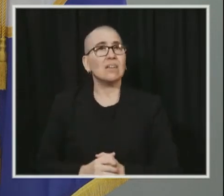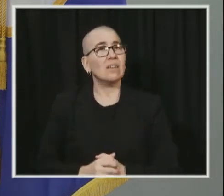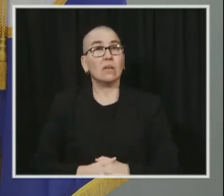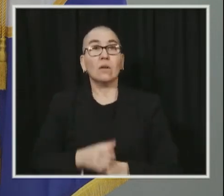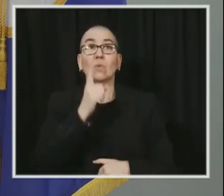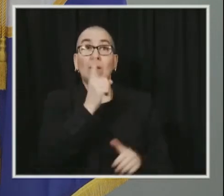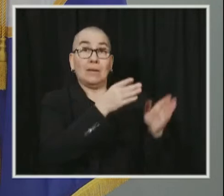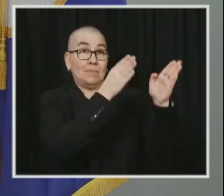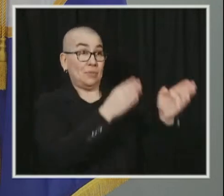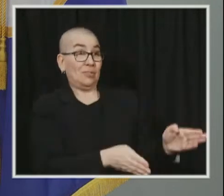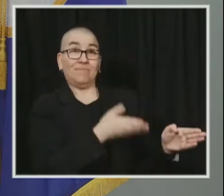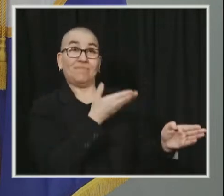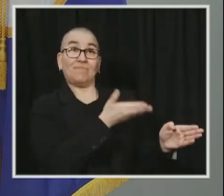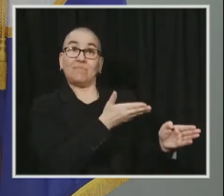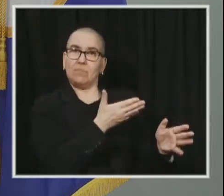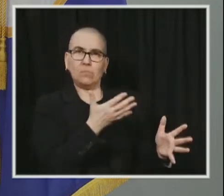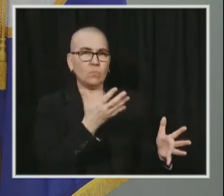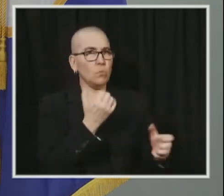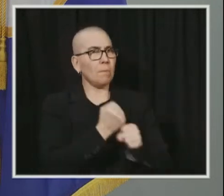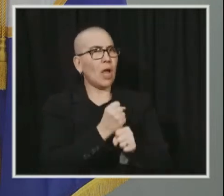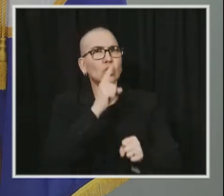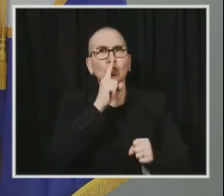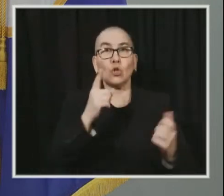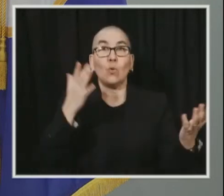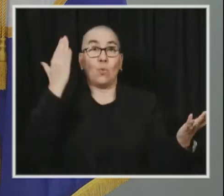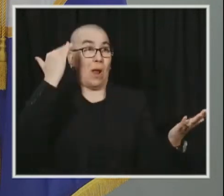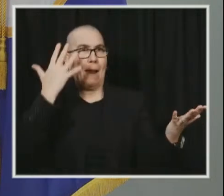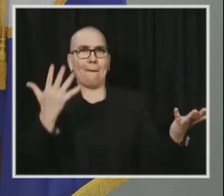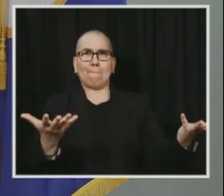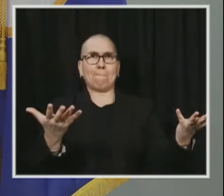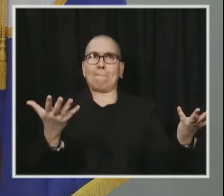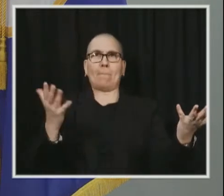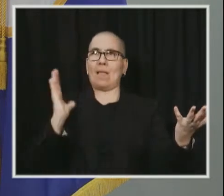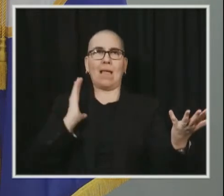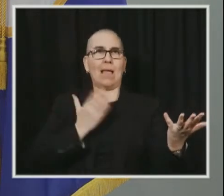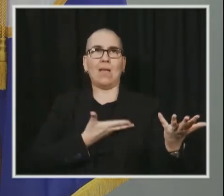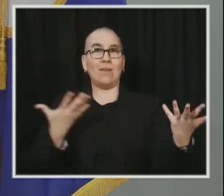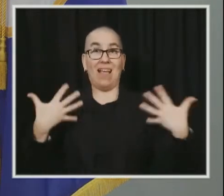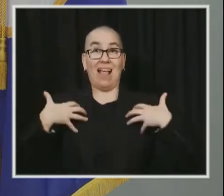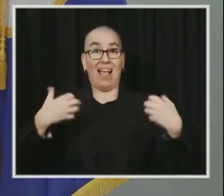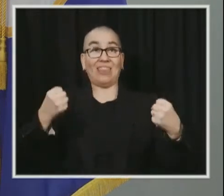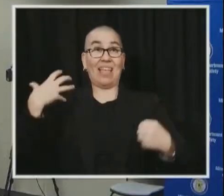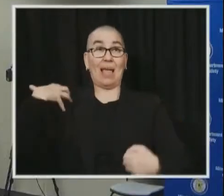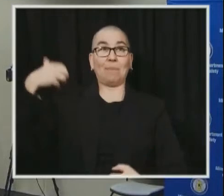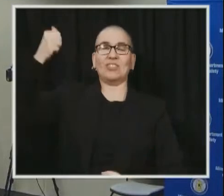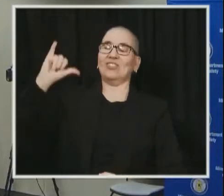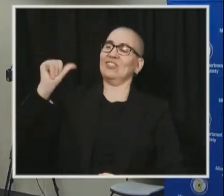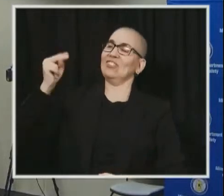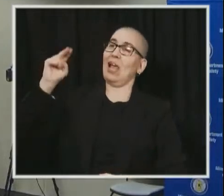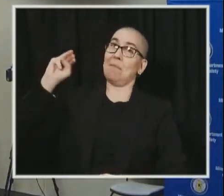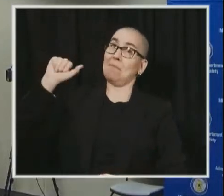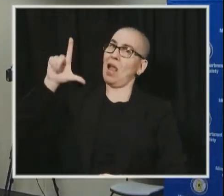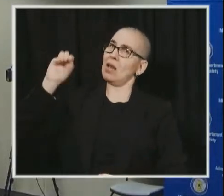make sure that that happens is our incredible health commissioner, Jan Malcolm. Jan.